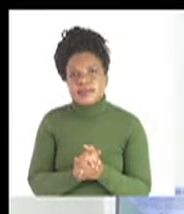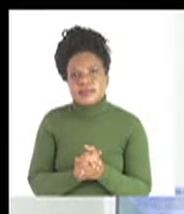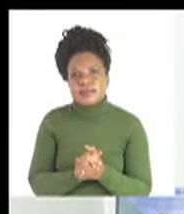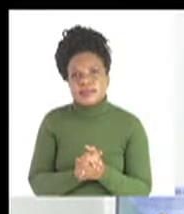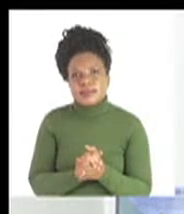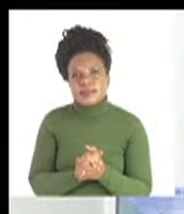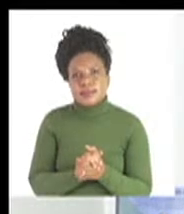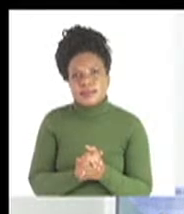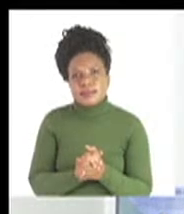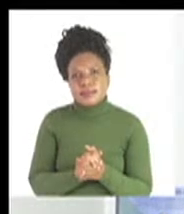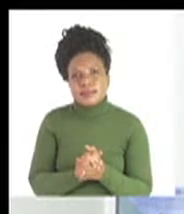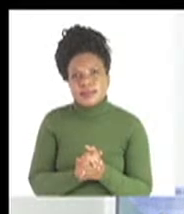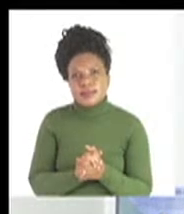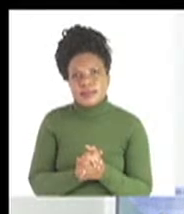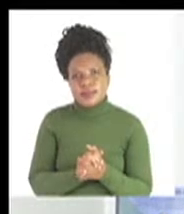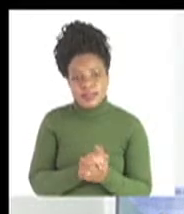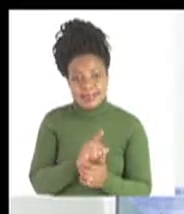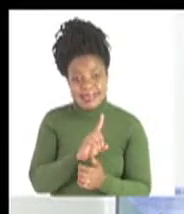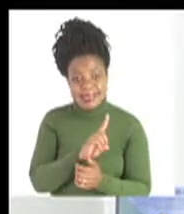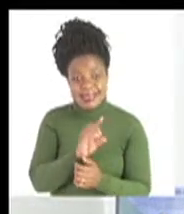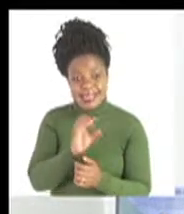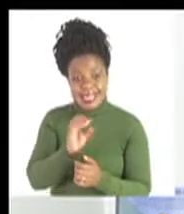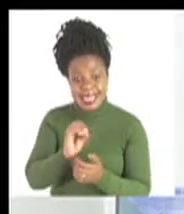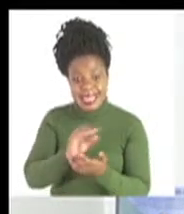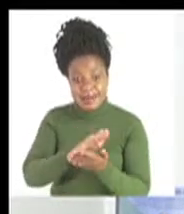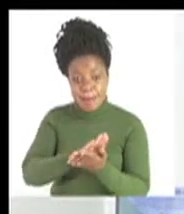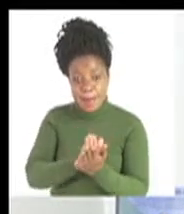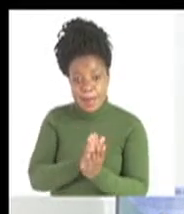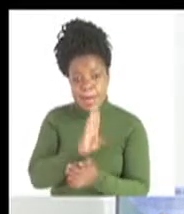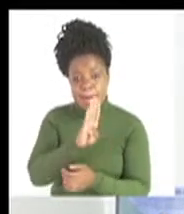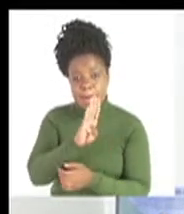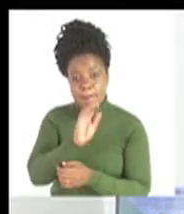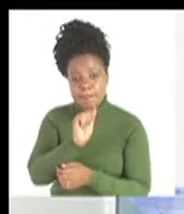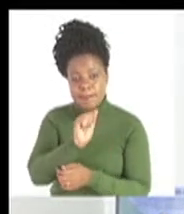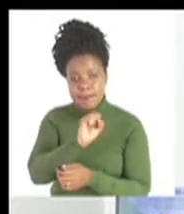number, for example, 10. 10 to the power 3.